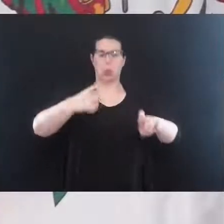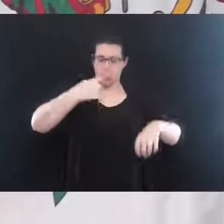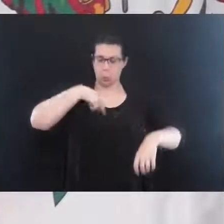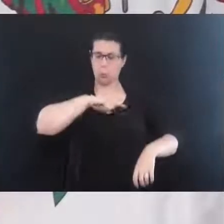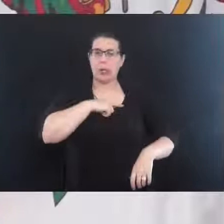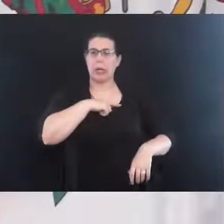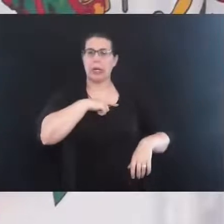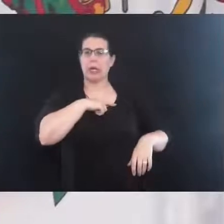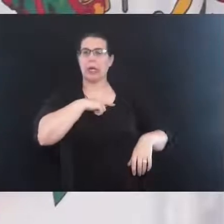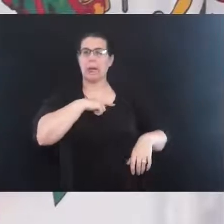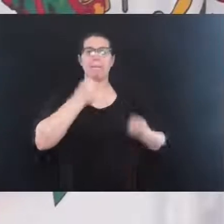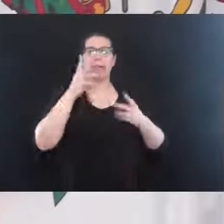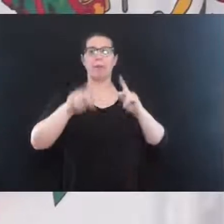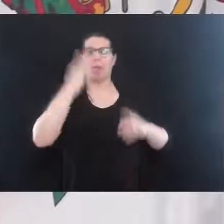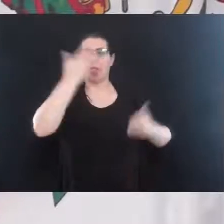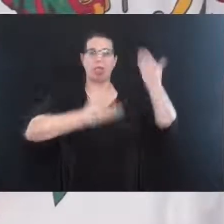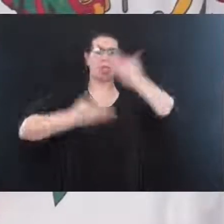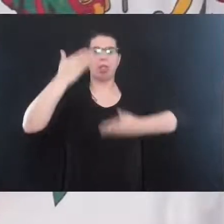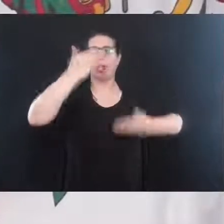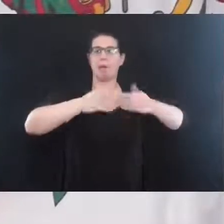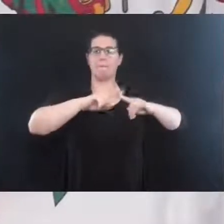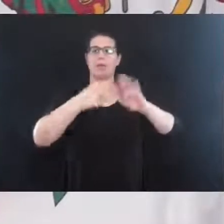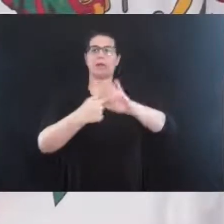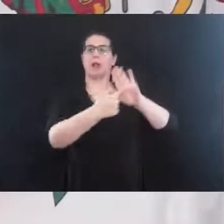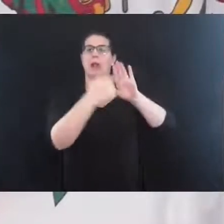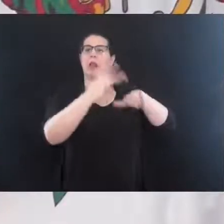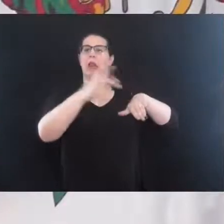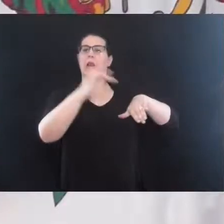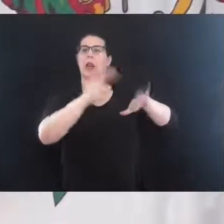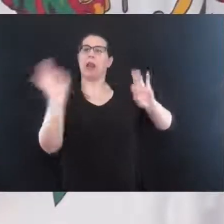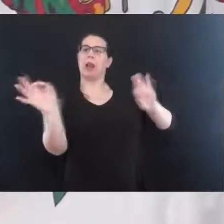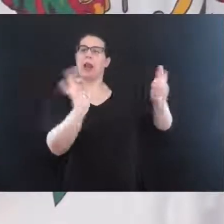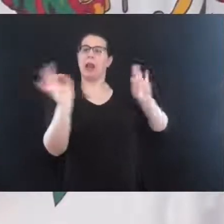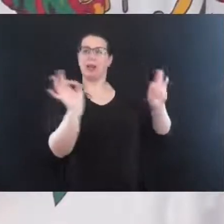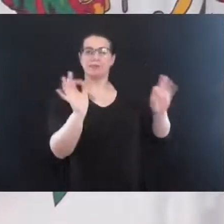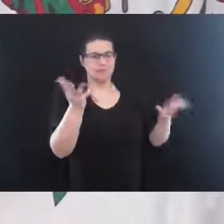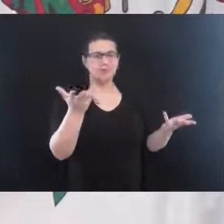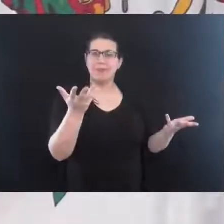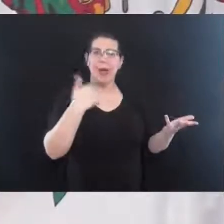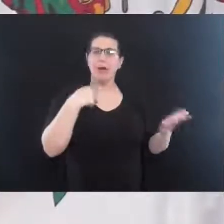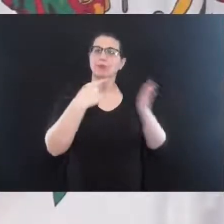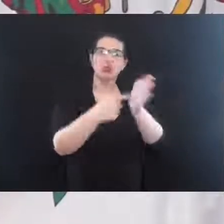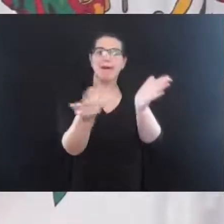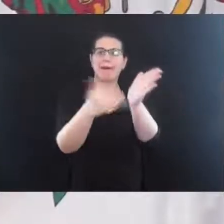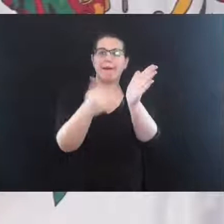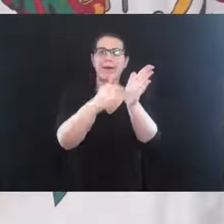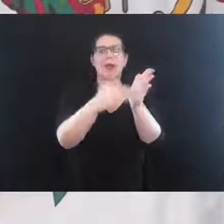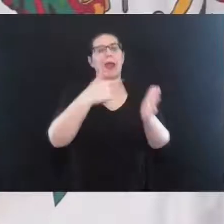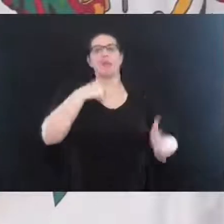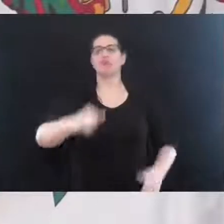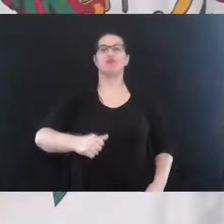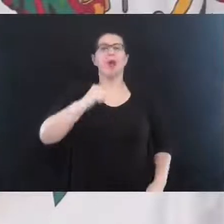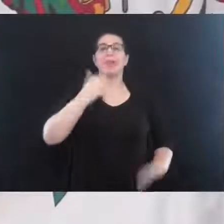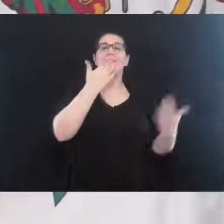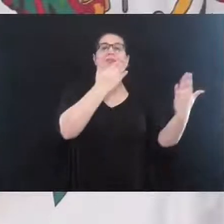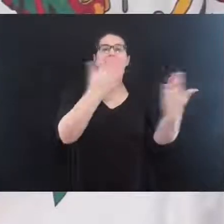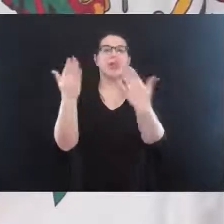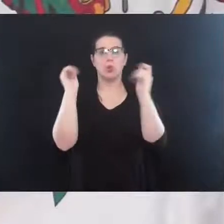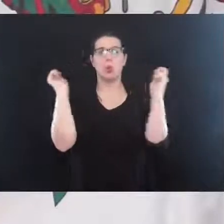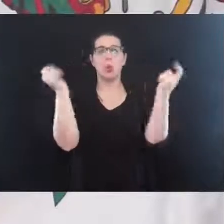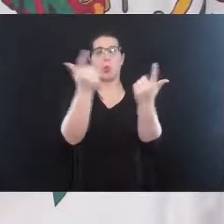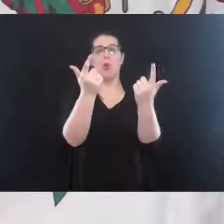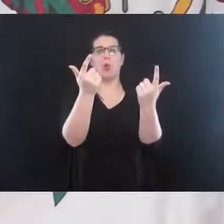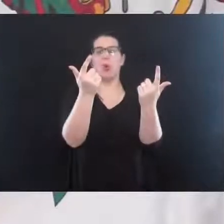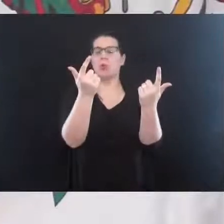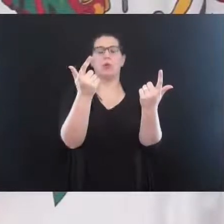everybody missed, and we're showing it over and over and over, and I couldn't be more proud. Thank you all so much and everything, and we just got to